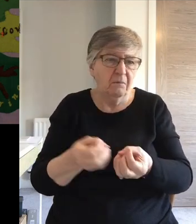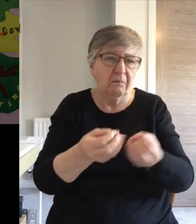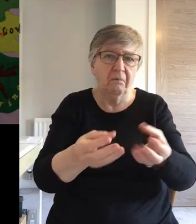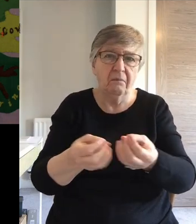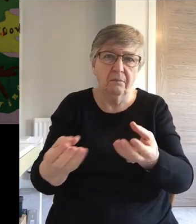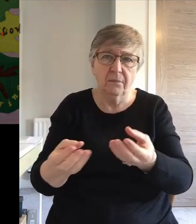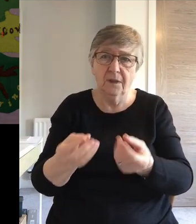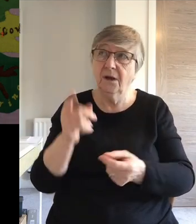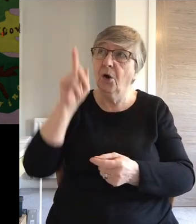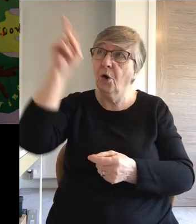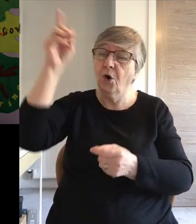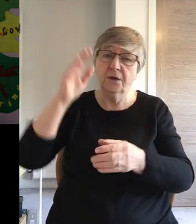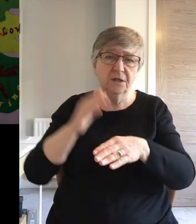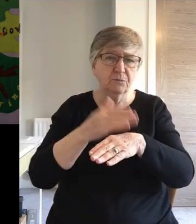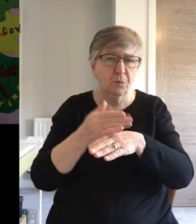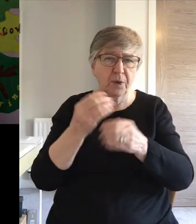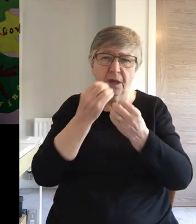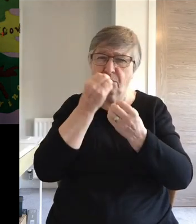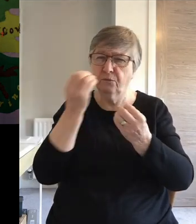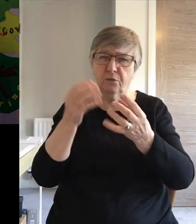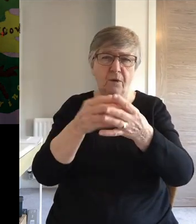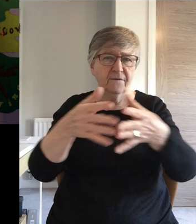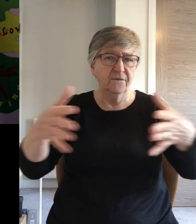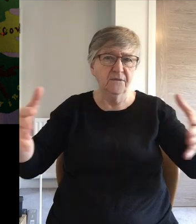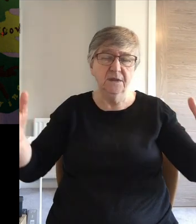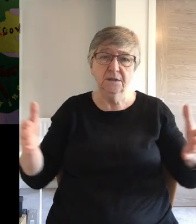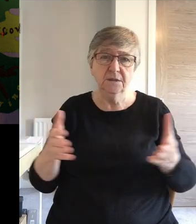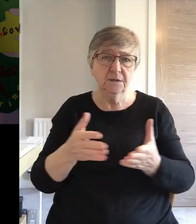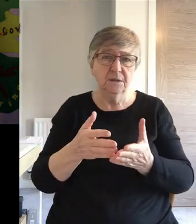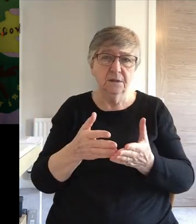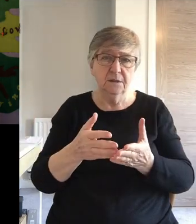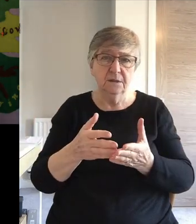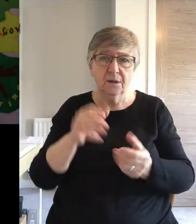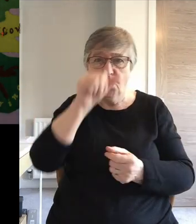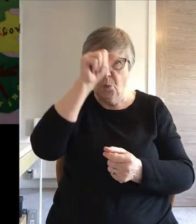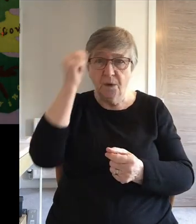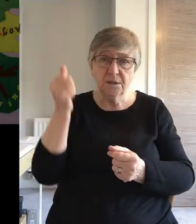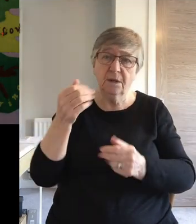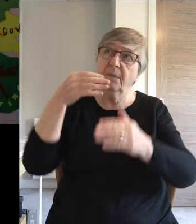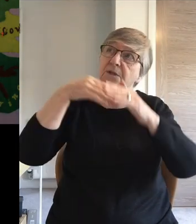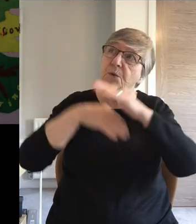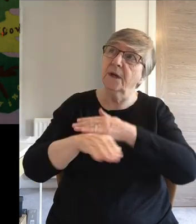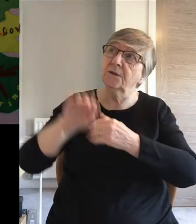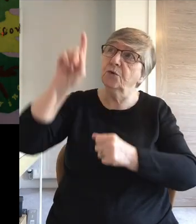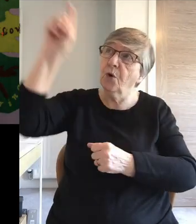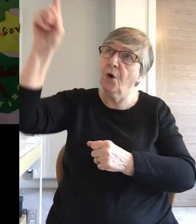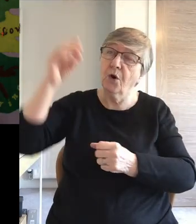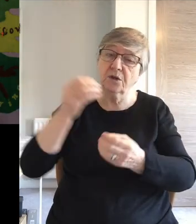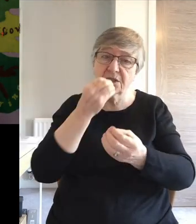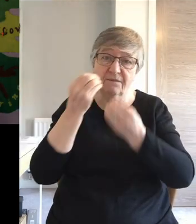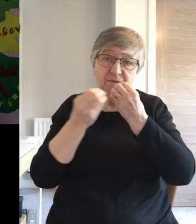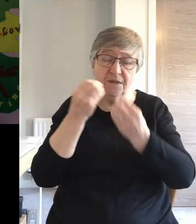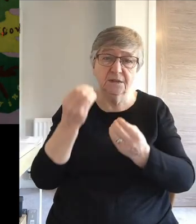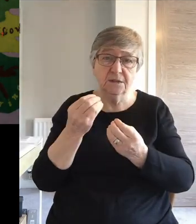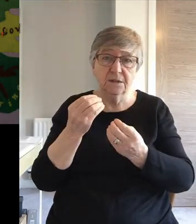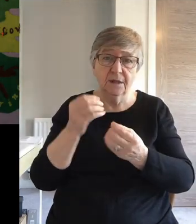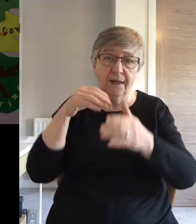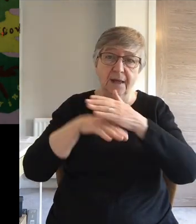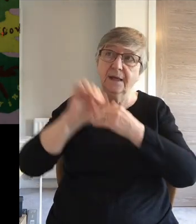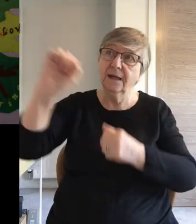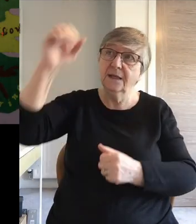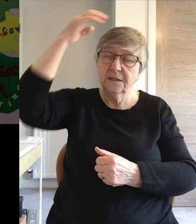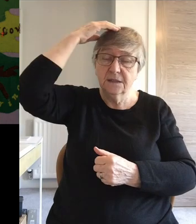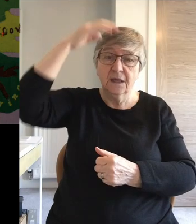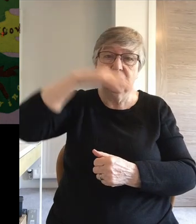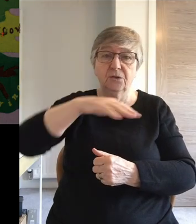crumb or two for us, but a feast. Wisdom is to enter into the feast of the kingdom of God.